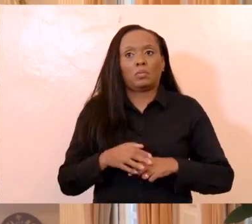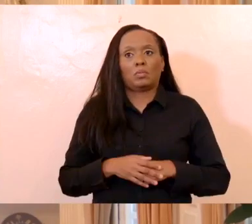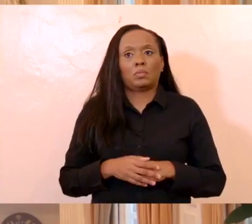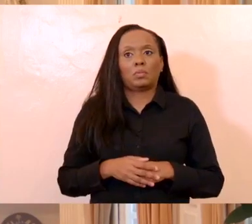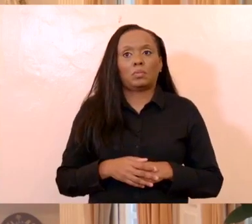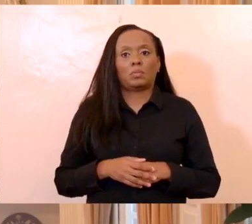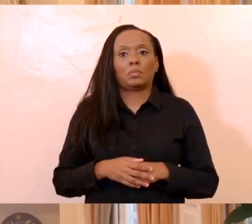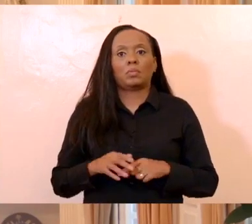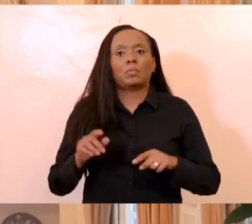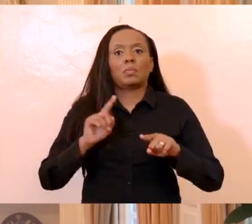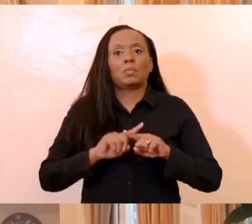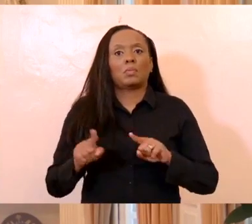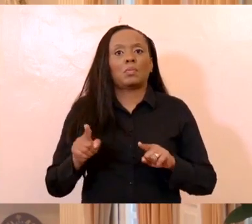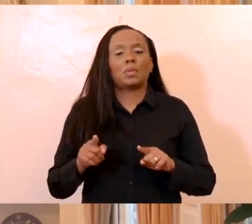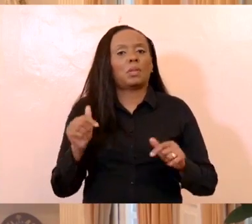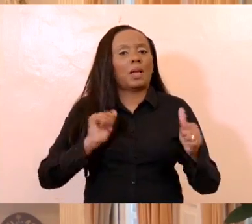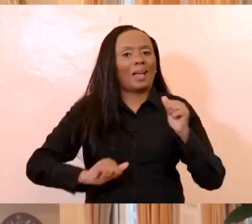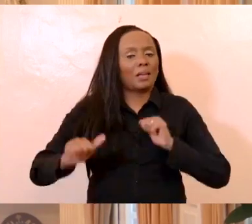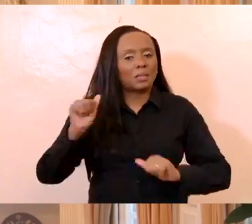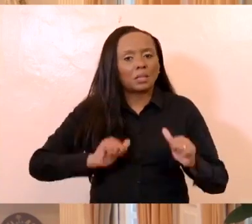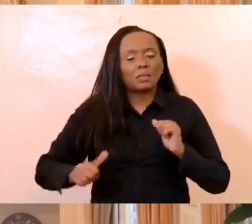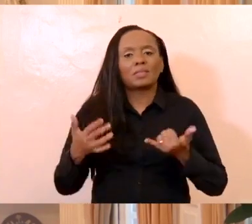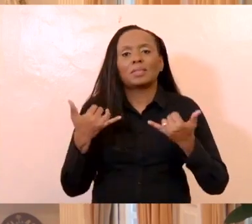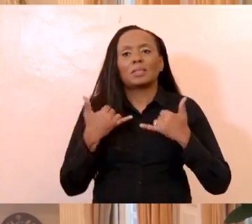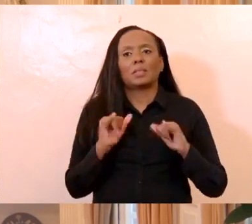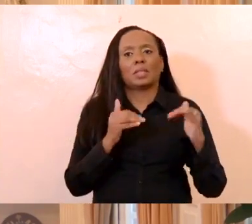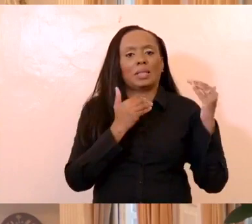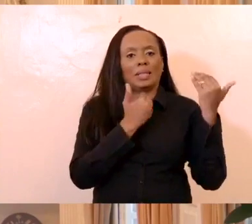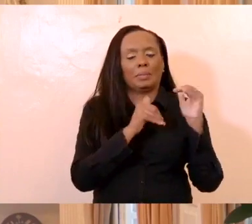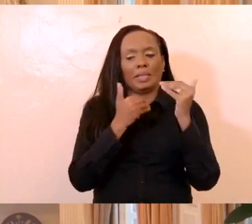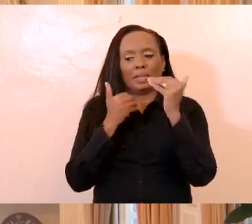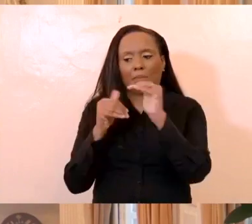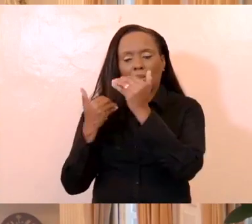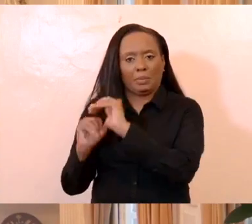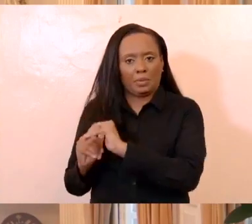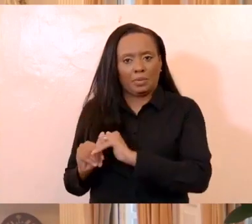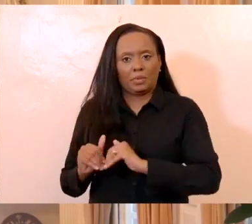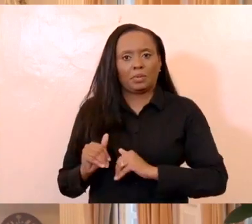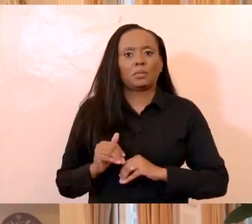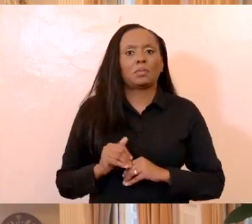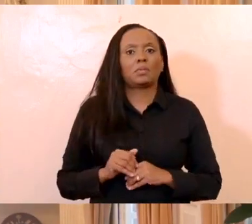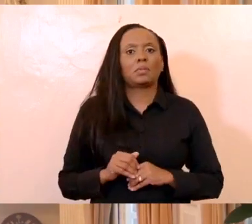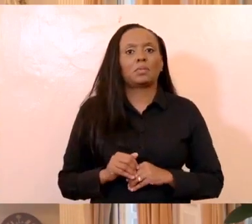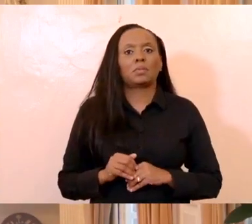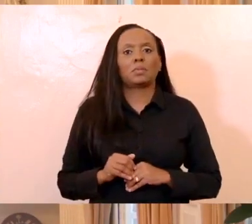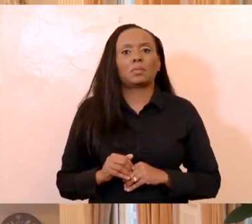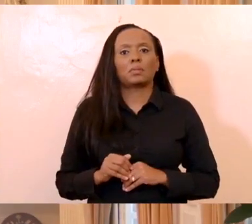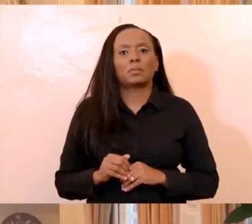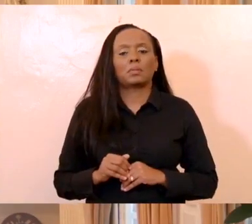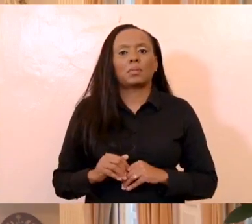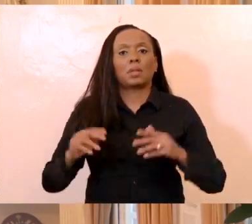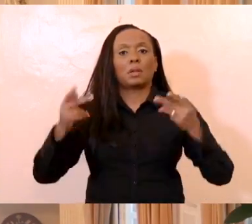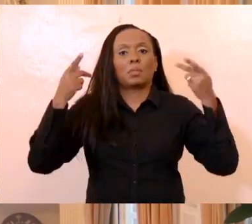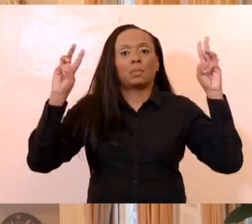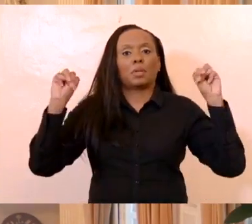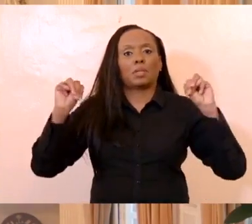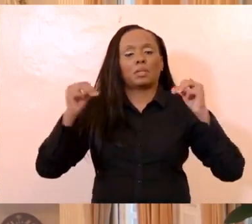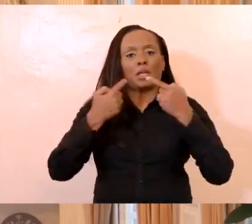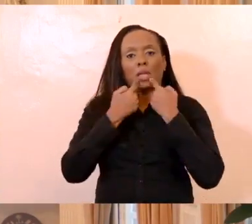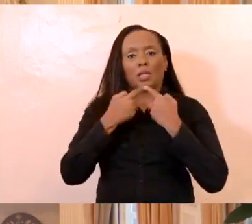can still be limited. And as the Prime Minister would have indicated previously, we have